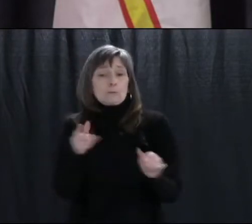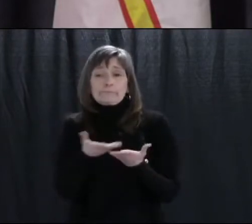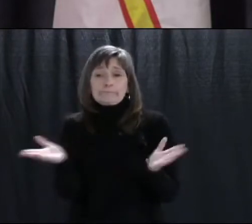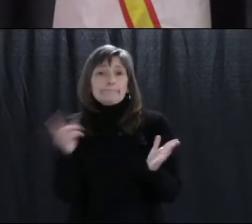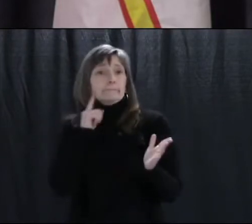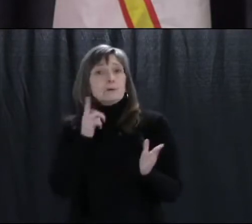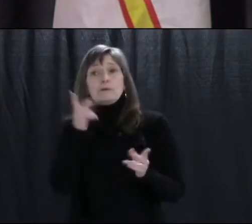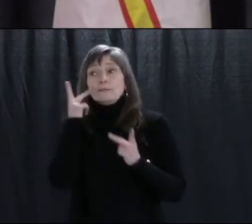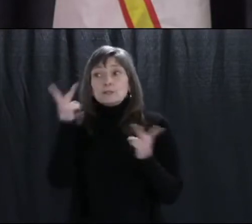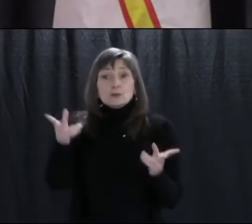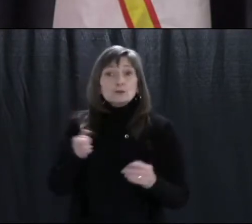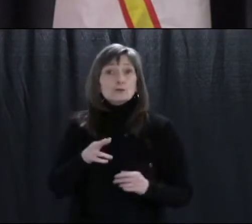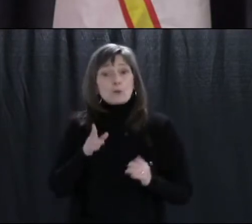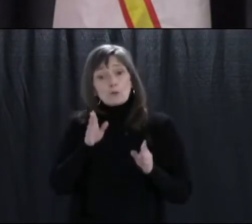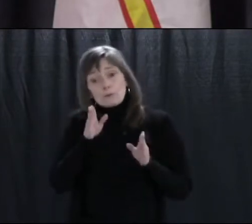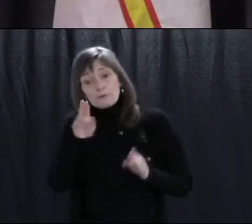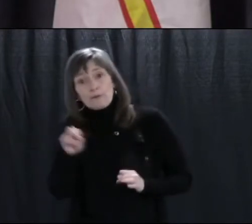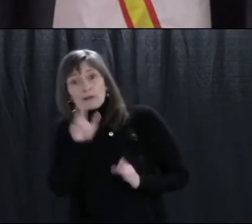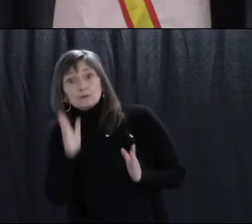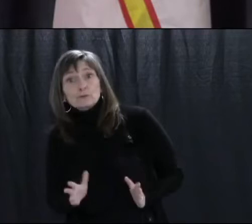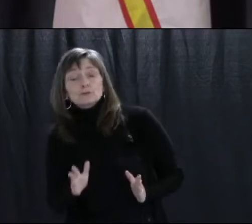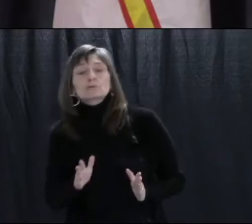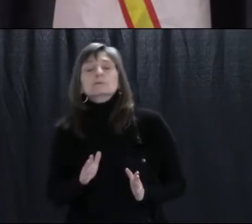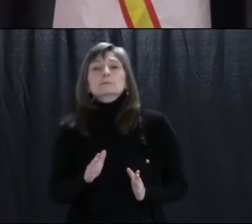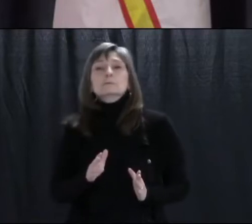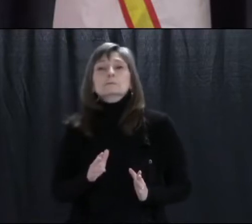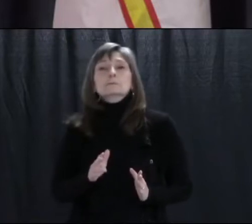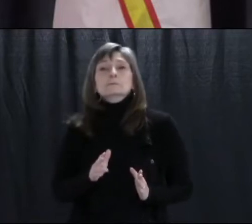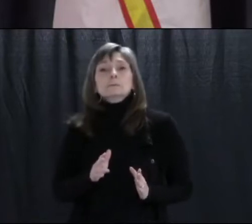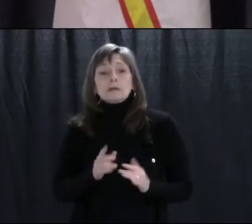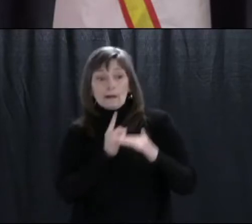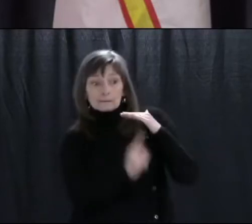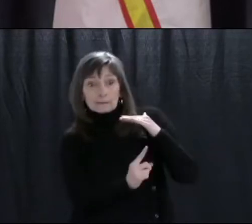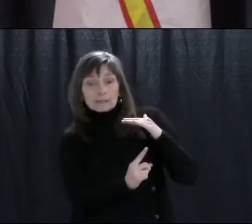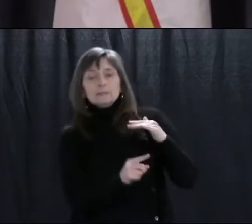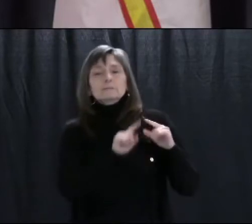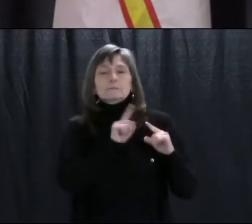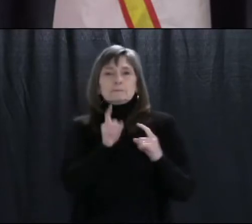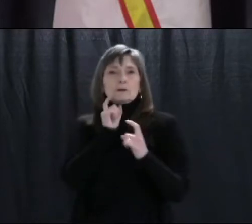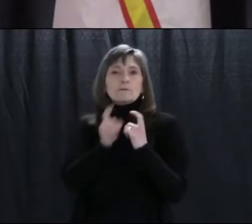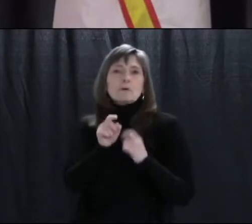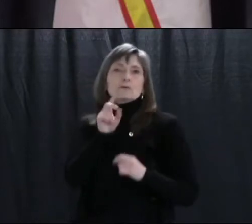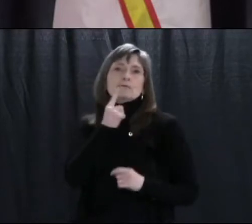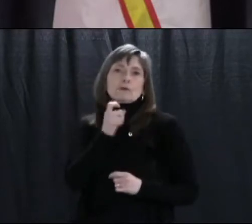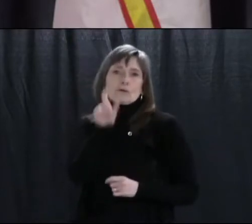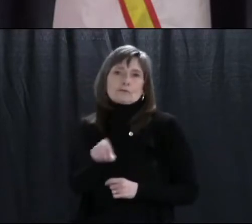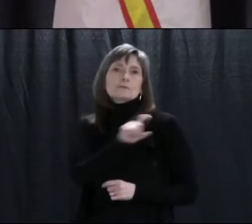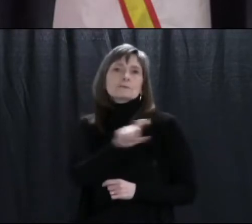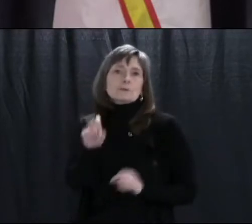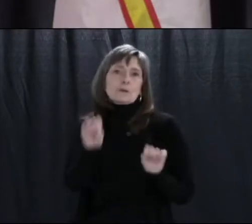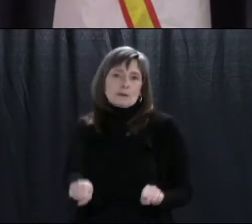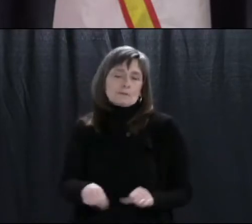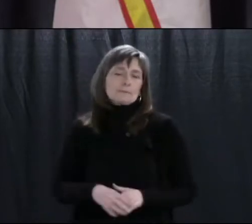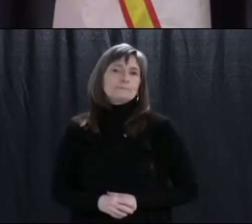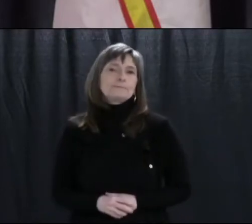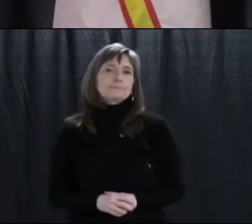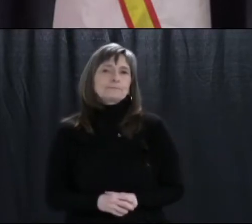visitors in Newfoundland and Labrador impacted by the direction to self-isolate to limit the transmission of